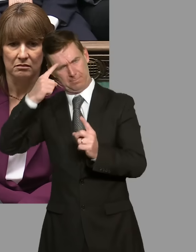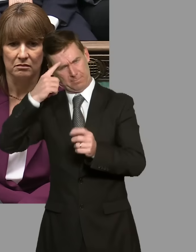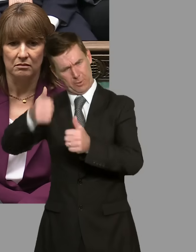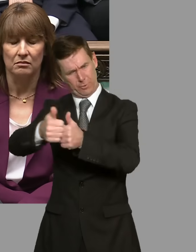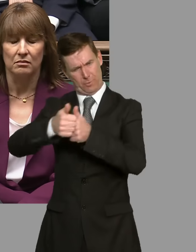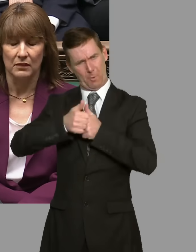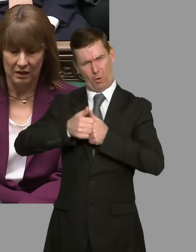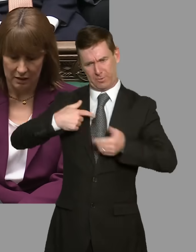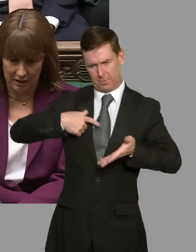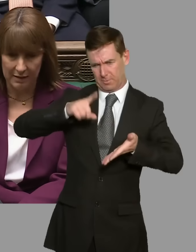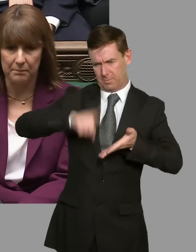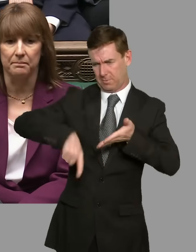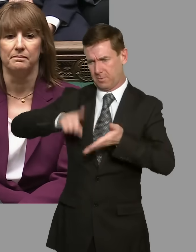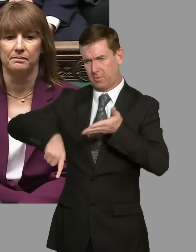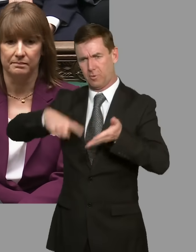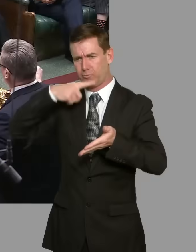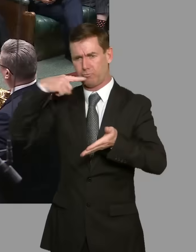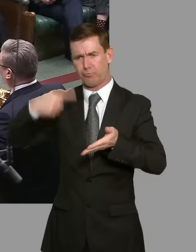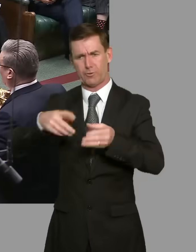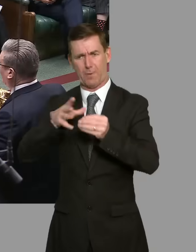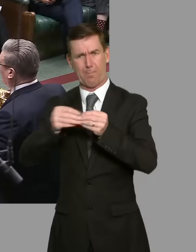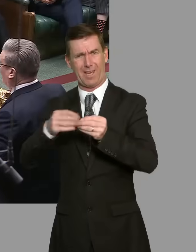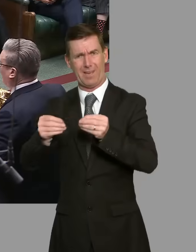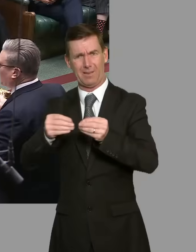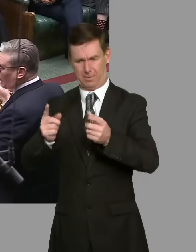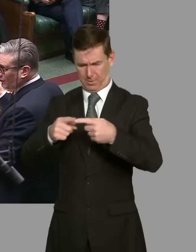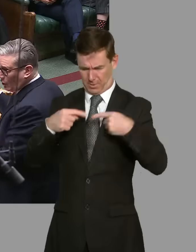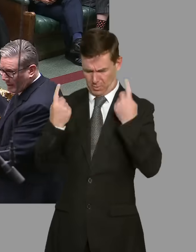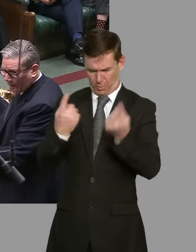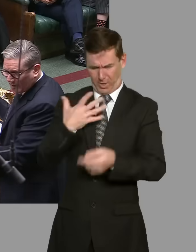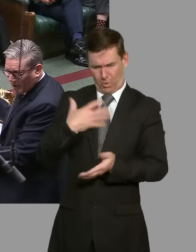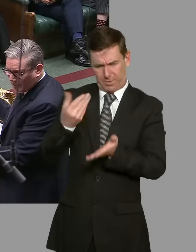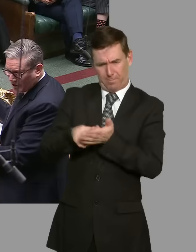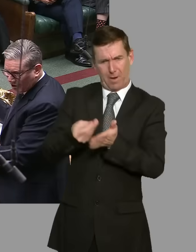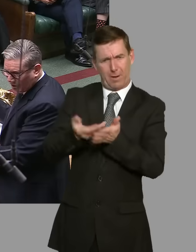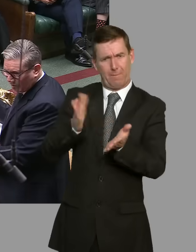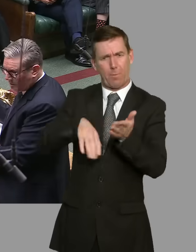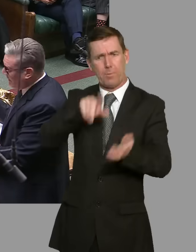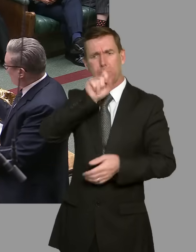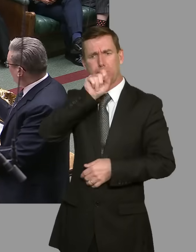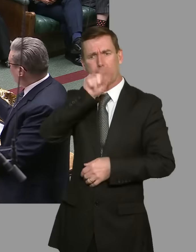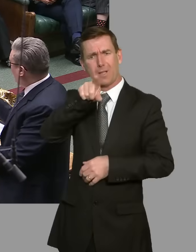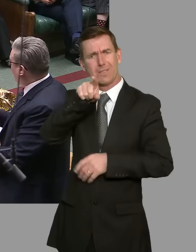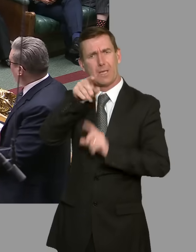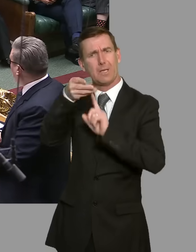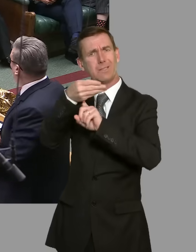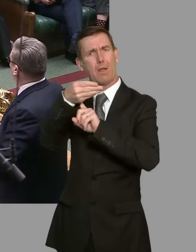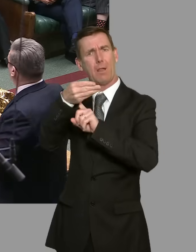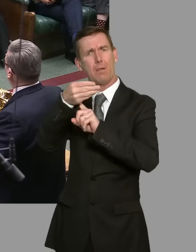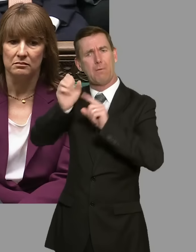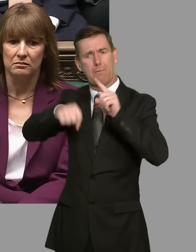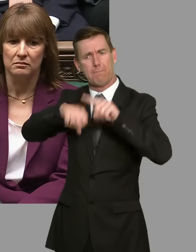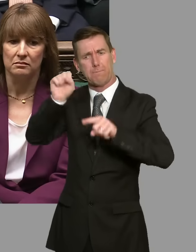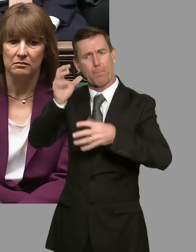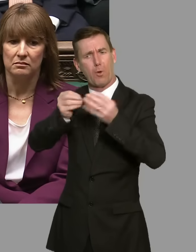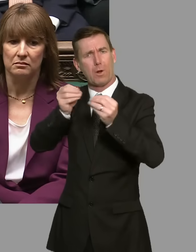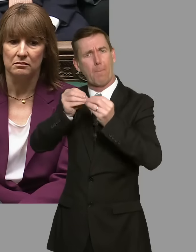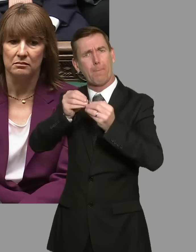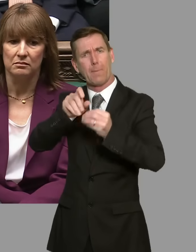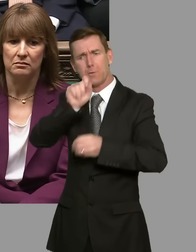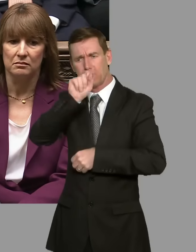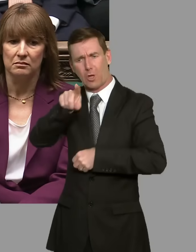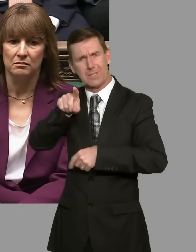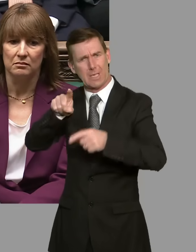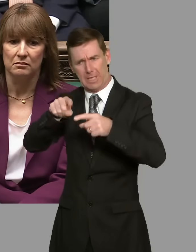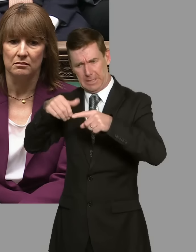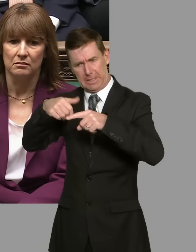Football Club to go to Ukraine. I'm not sure whether that's her position. If it is her position, presumably it's